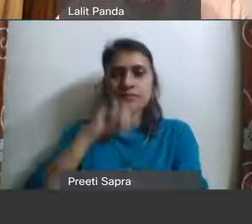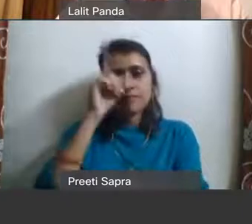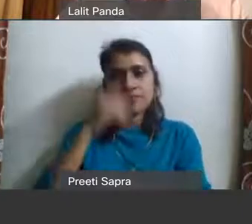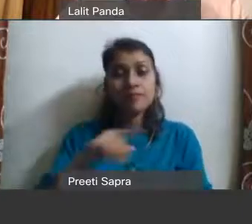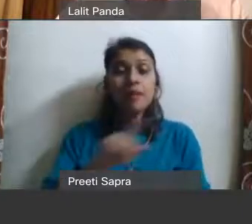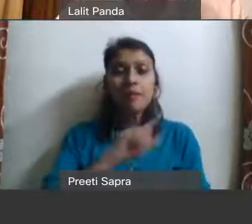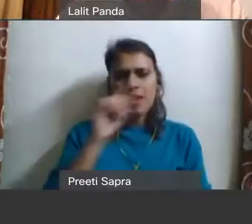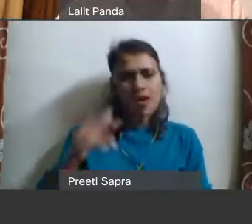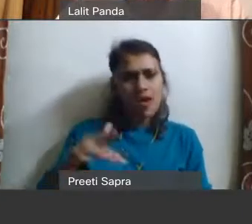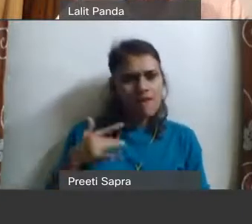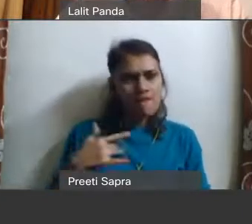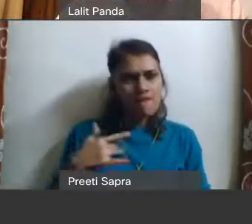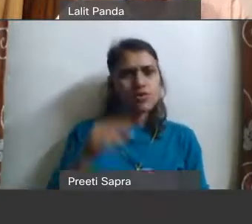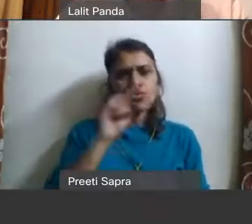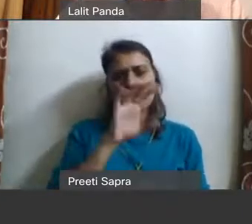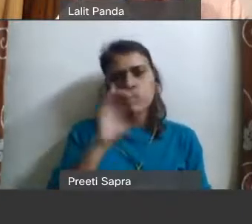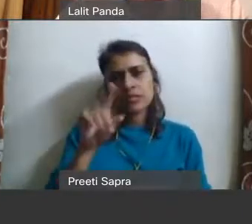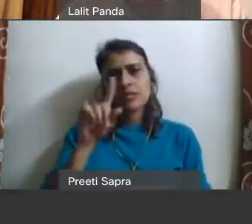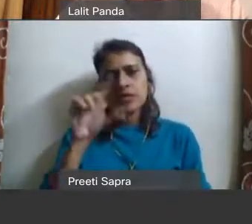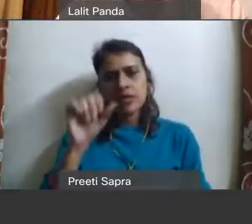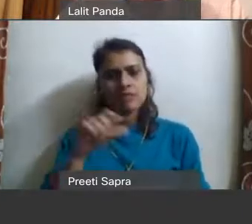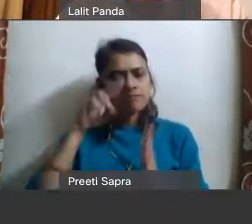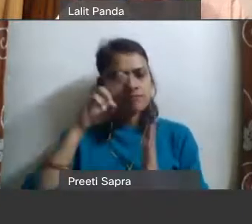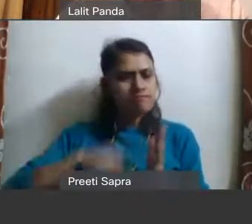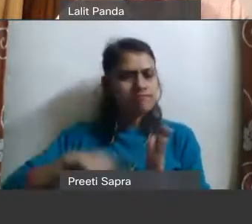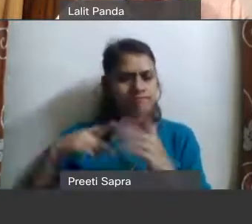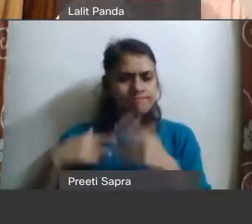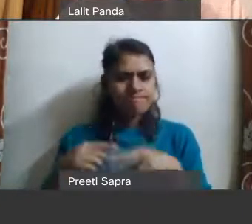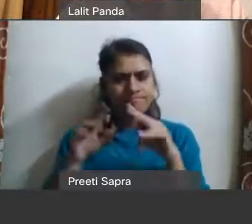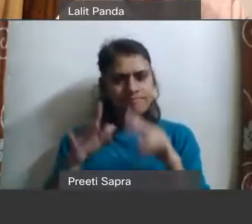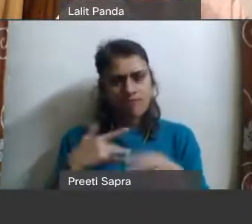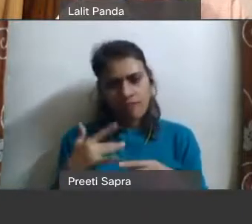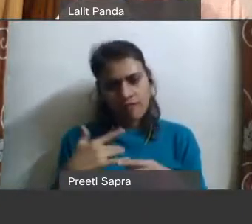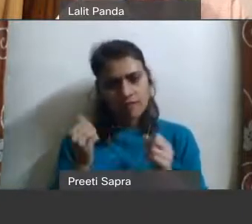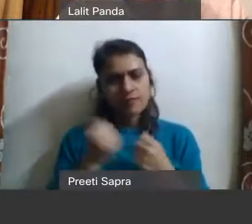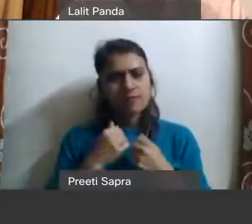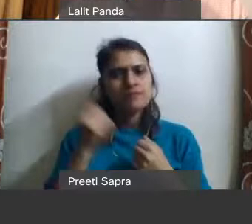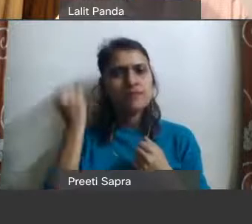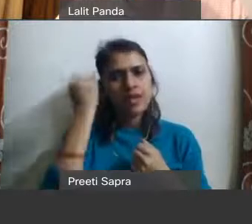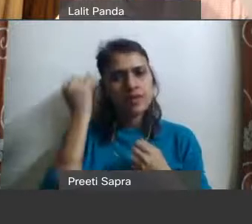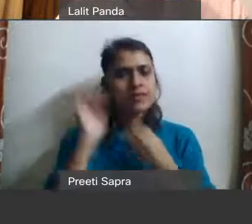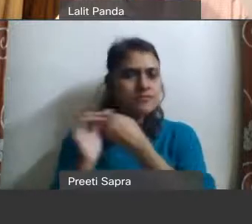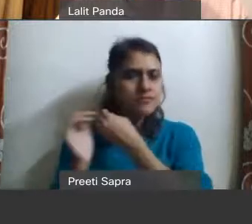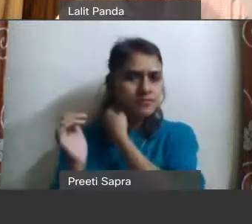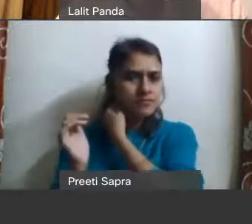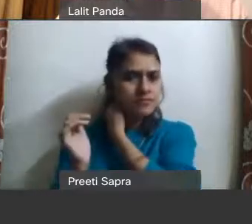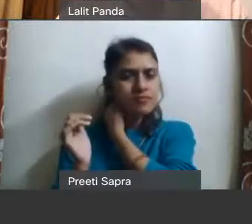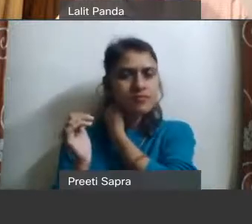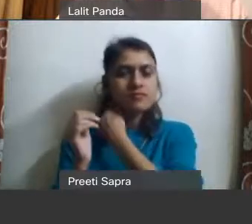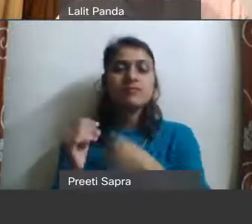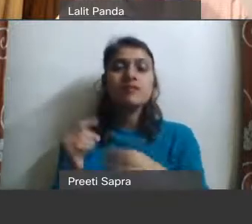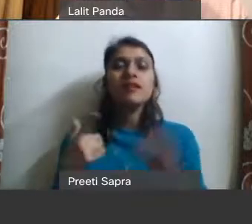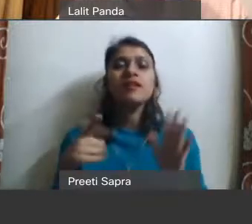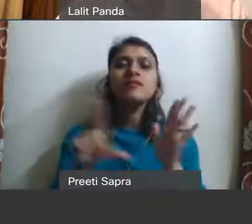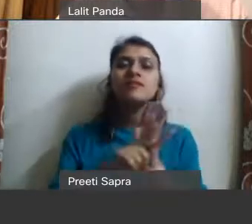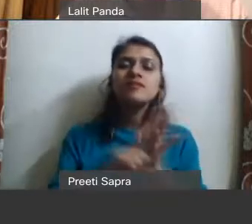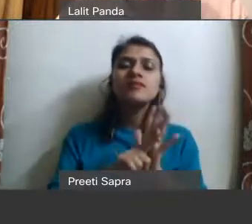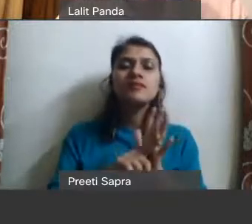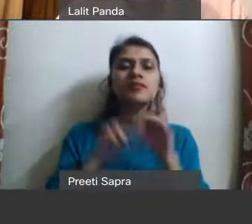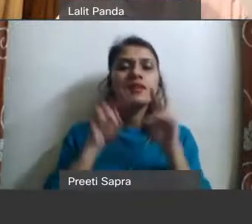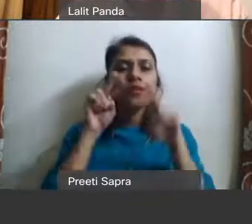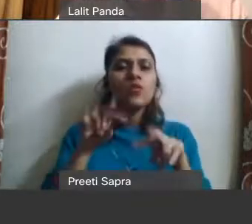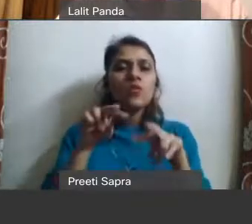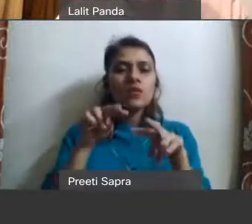my assessment, what 2019 CA does is that it entrenches that idea. It's a way of legally endorsing that view